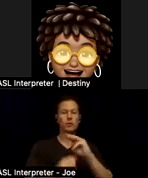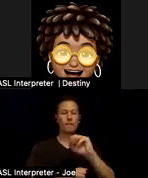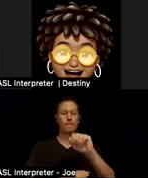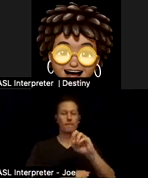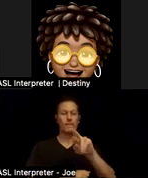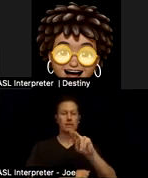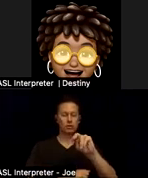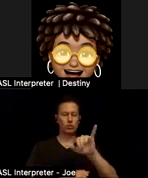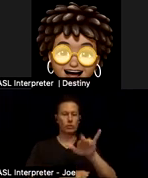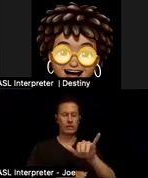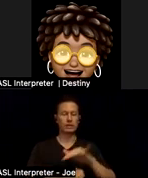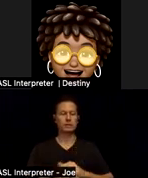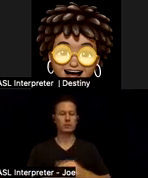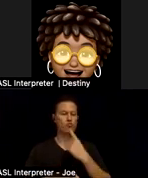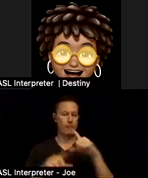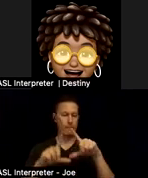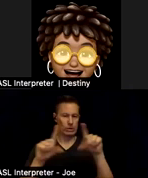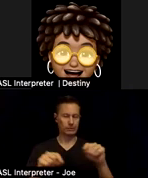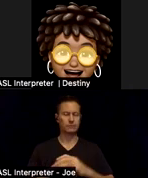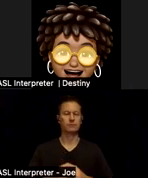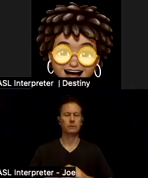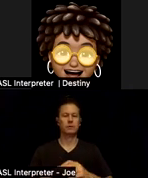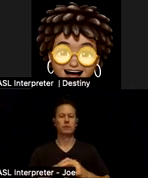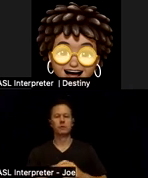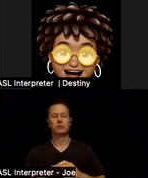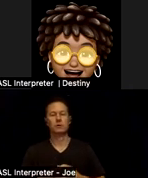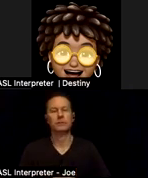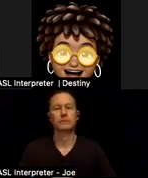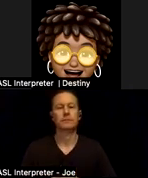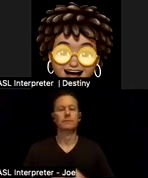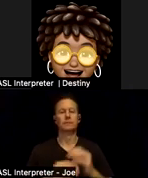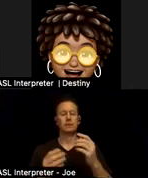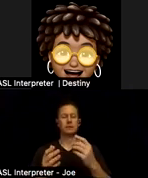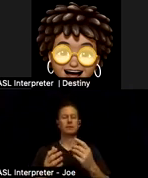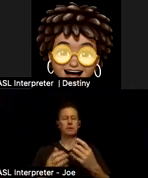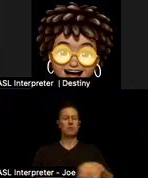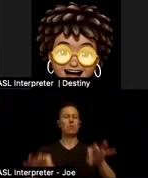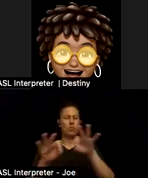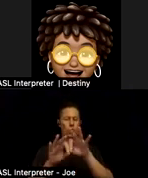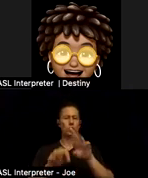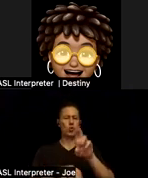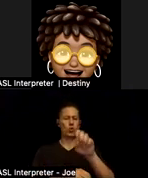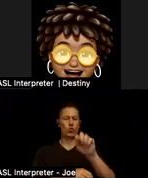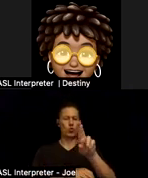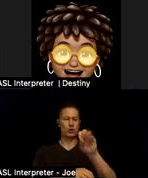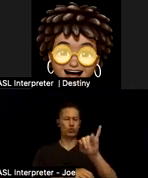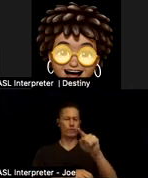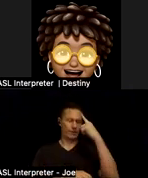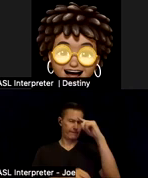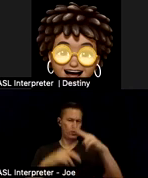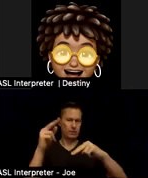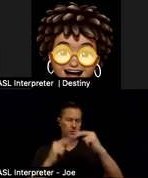Other seven-step aspects will cover these essential retrofits to buildings. Proper earthquake